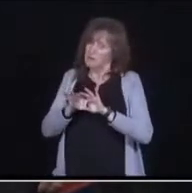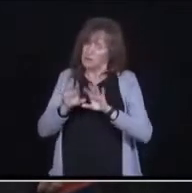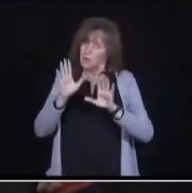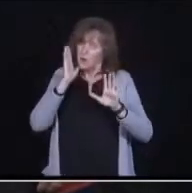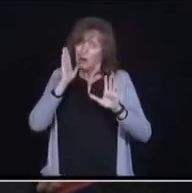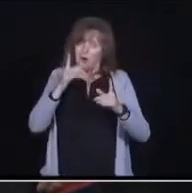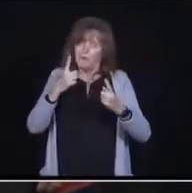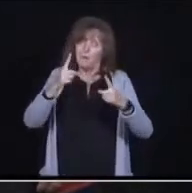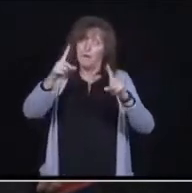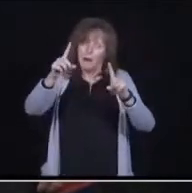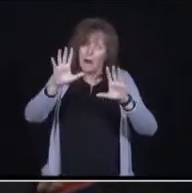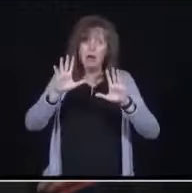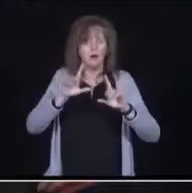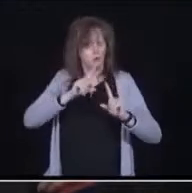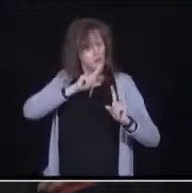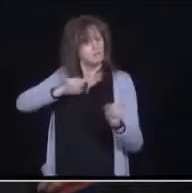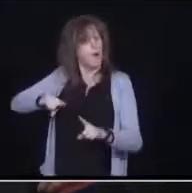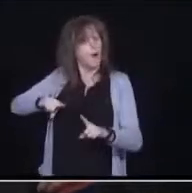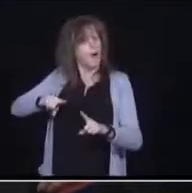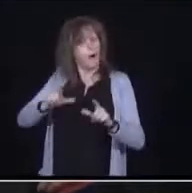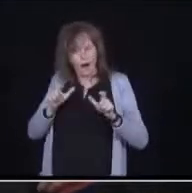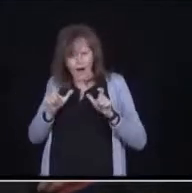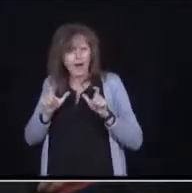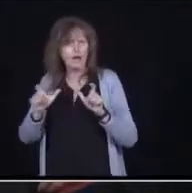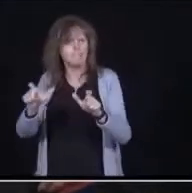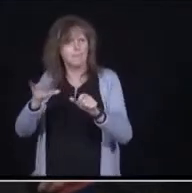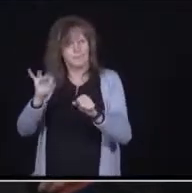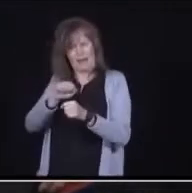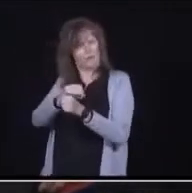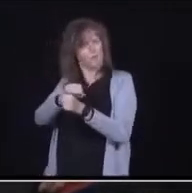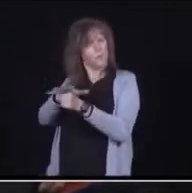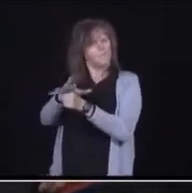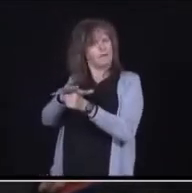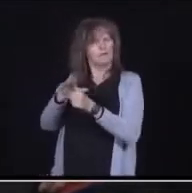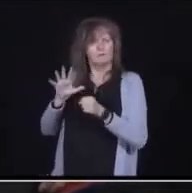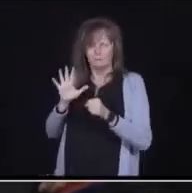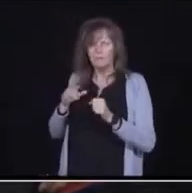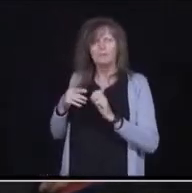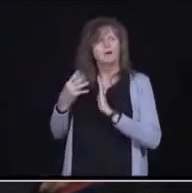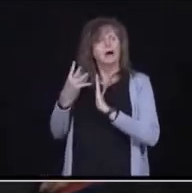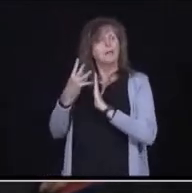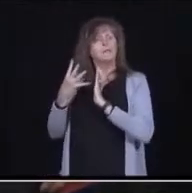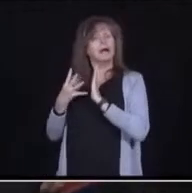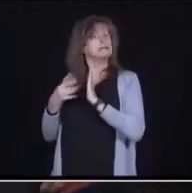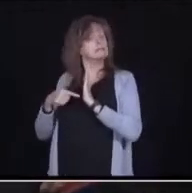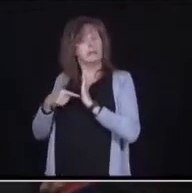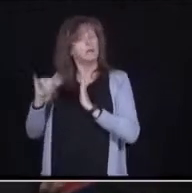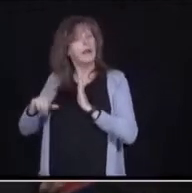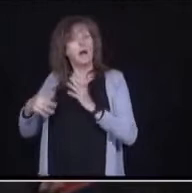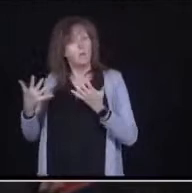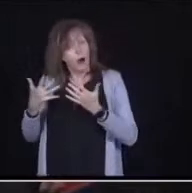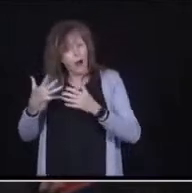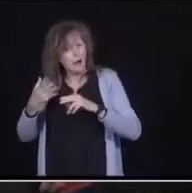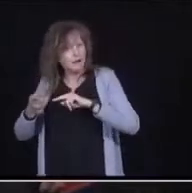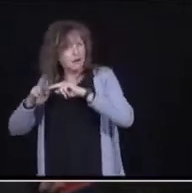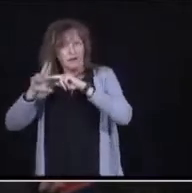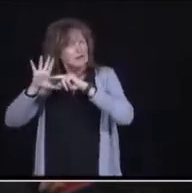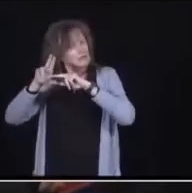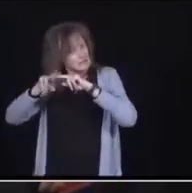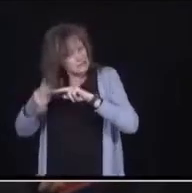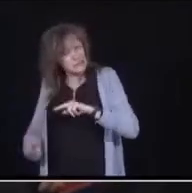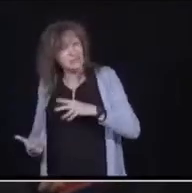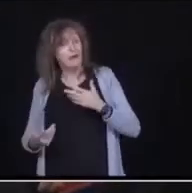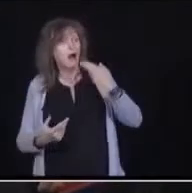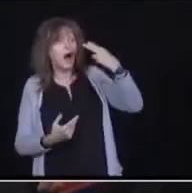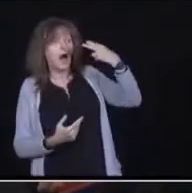stay on the offense against this virus, we're building up our testing capacity, focusing on asymptomatic high school students in areas where we know the risk